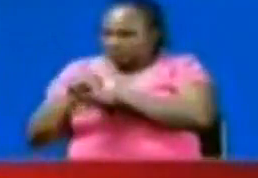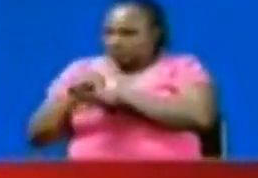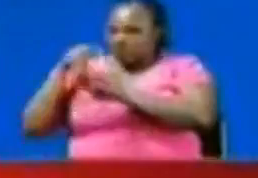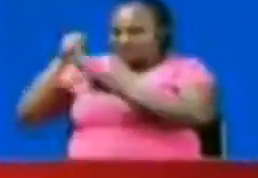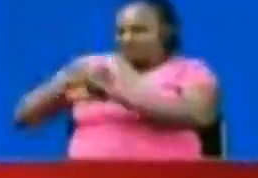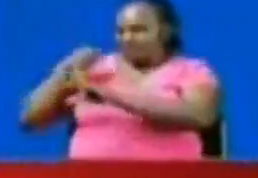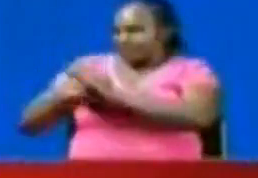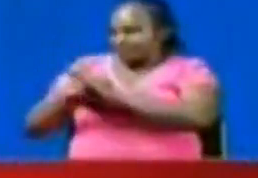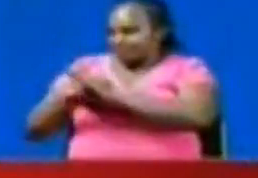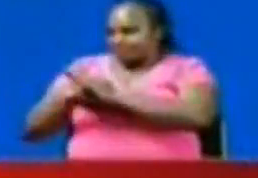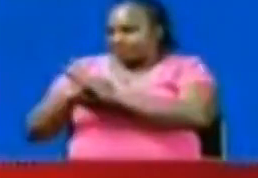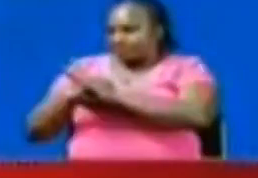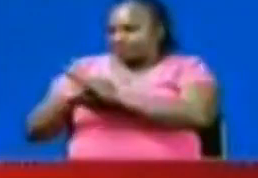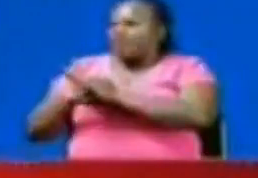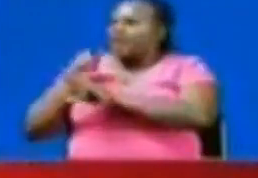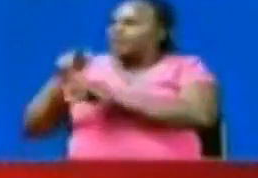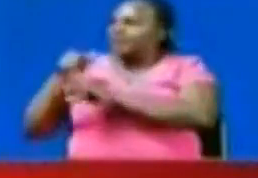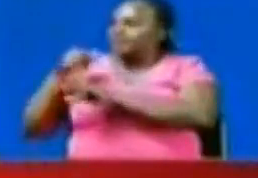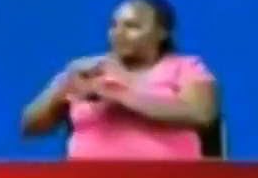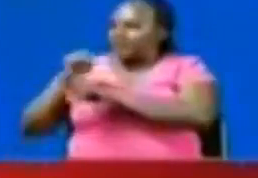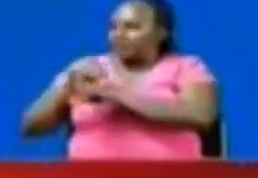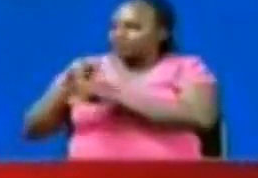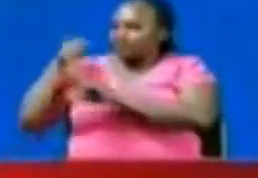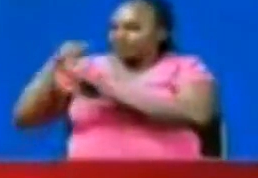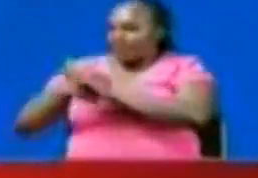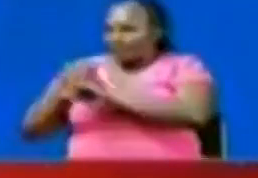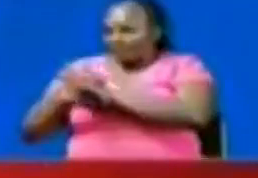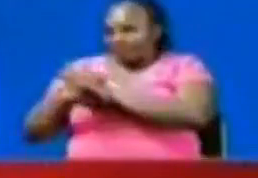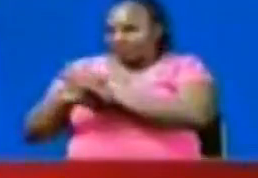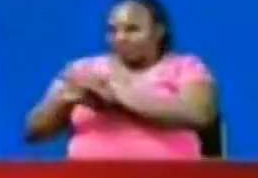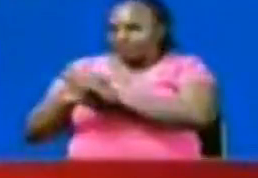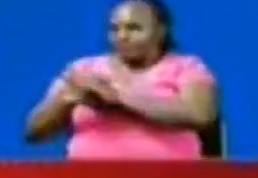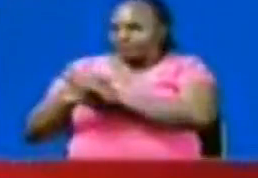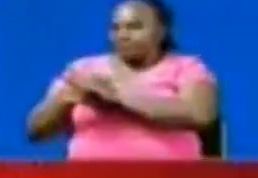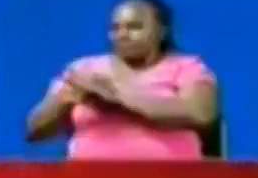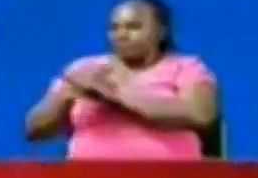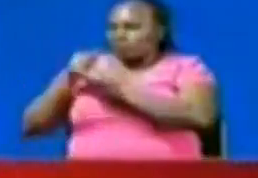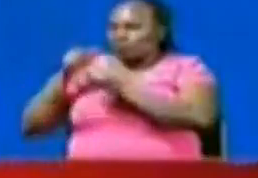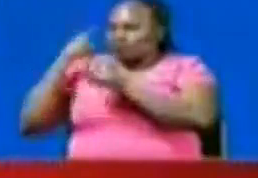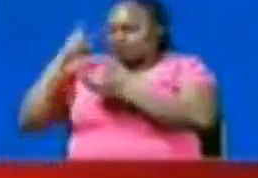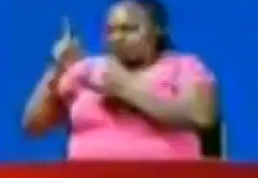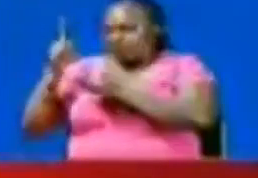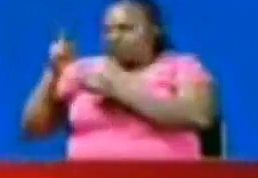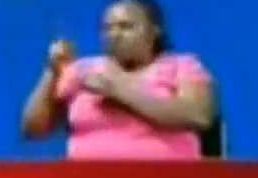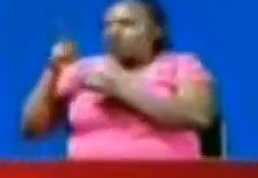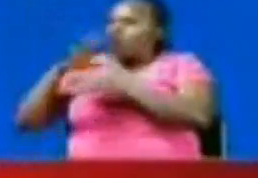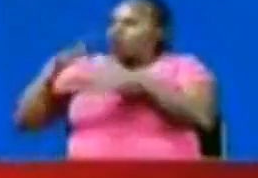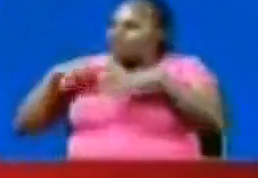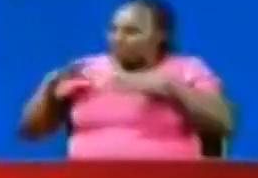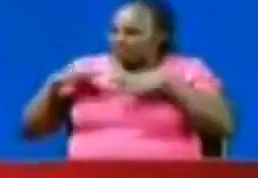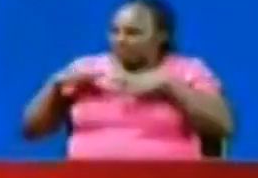fight. This is a national fight. This is a fight that belongs to